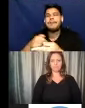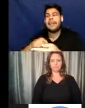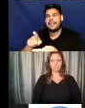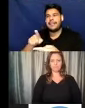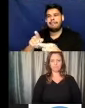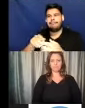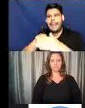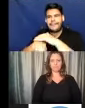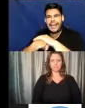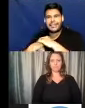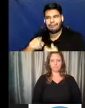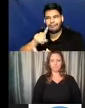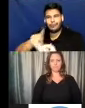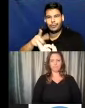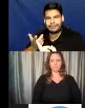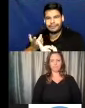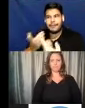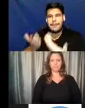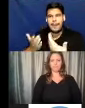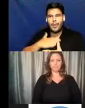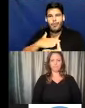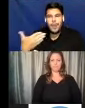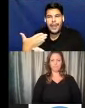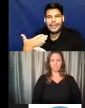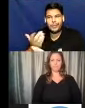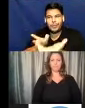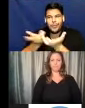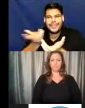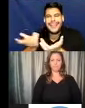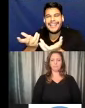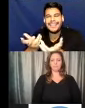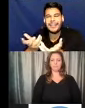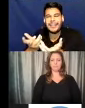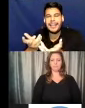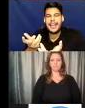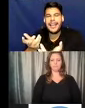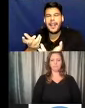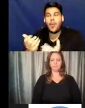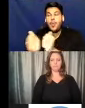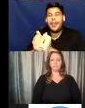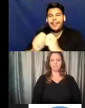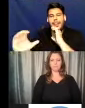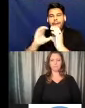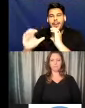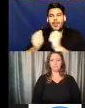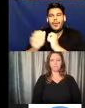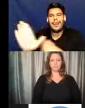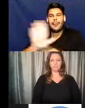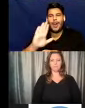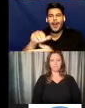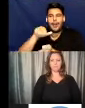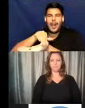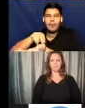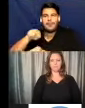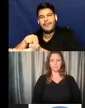to, and which they might be willing to engage in with conversations with their